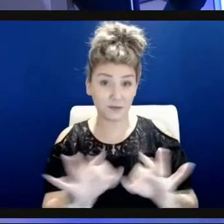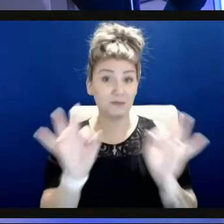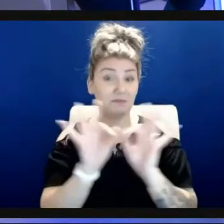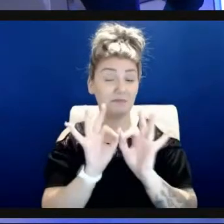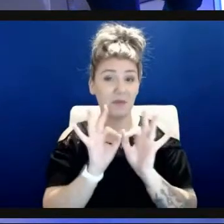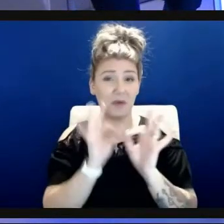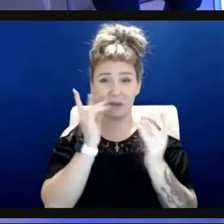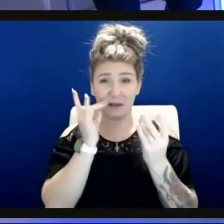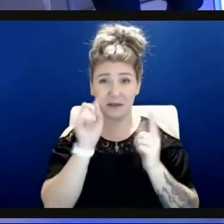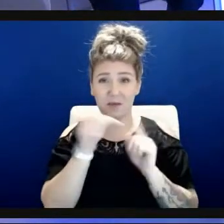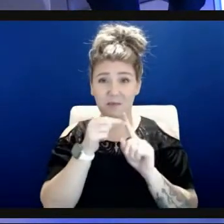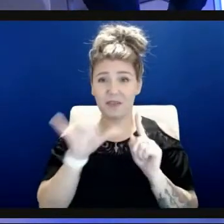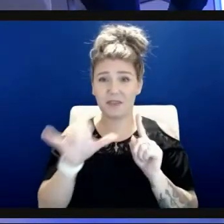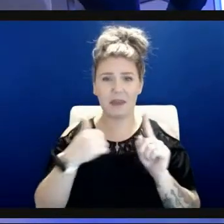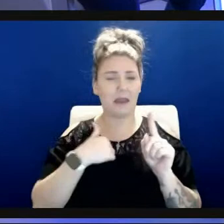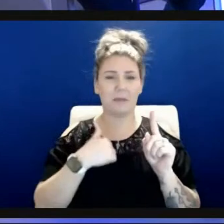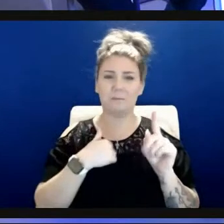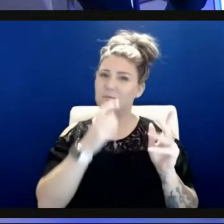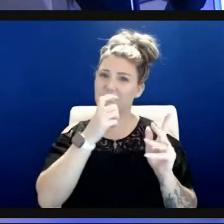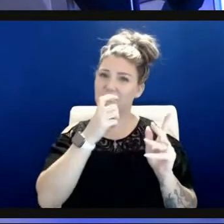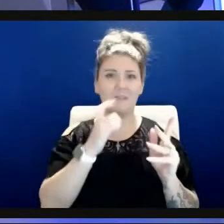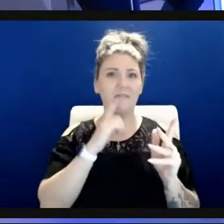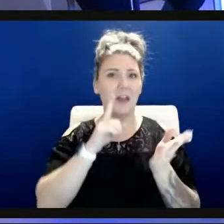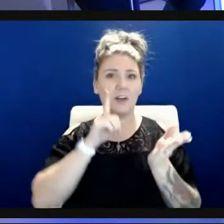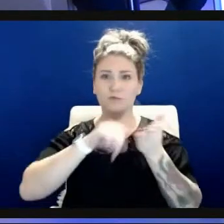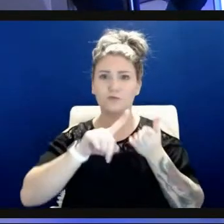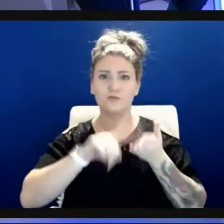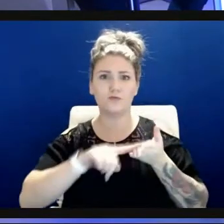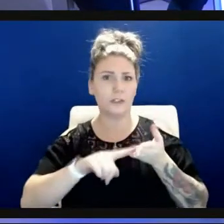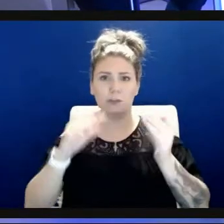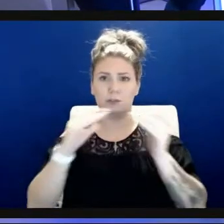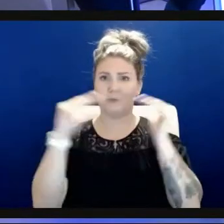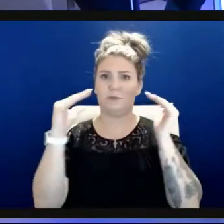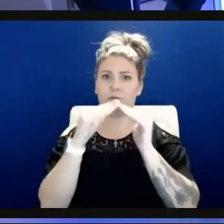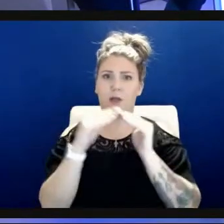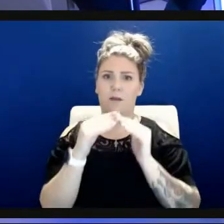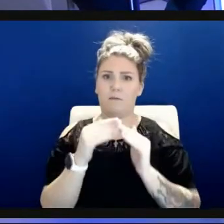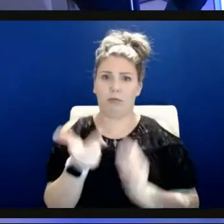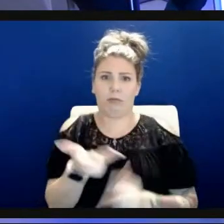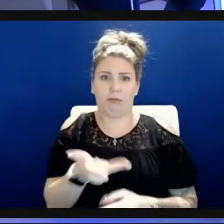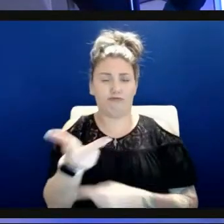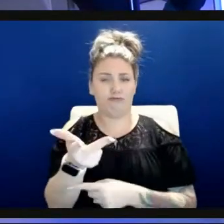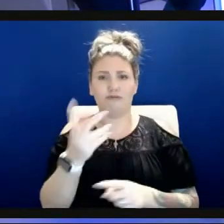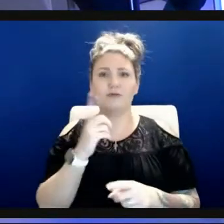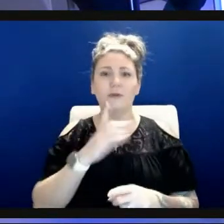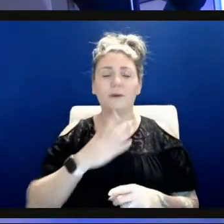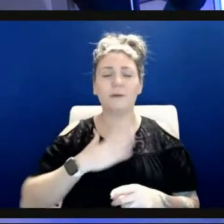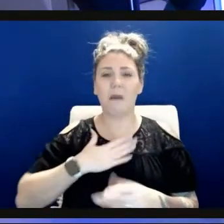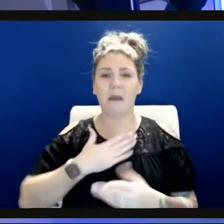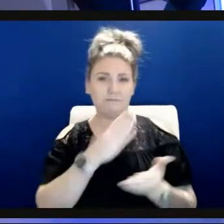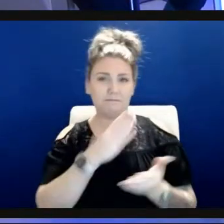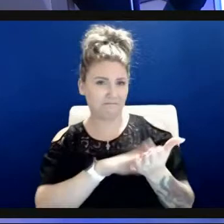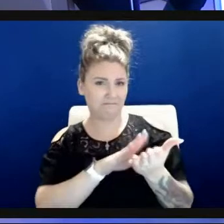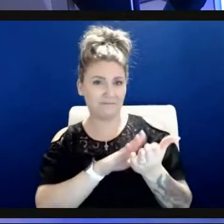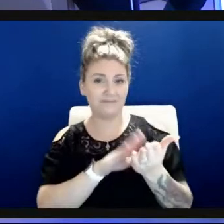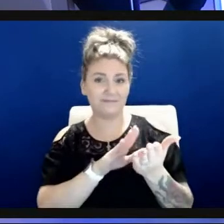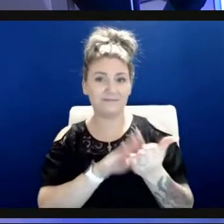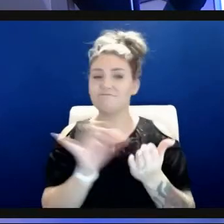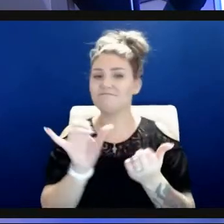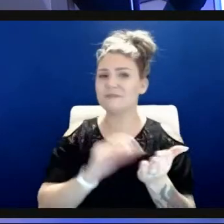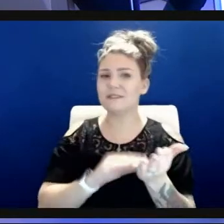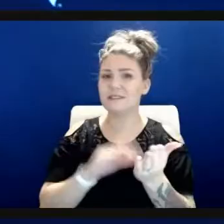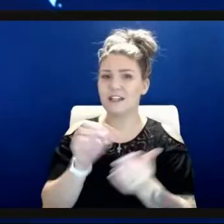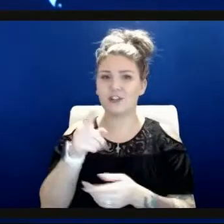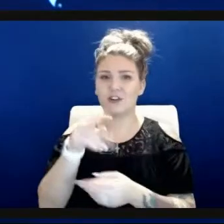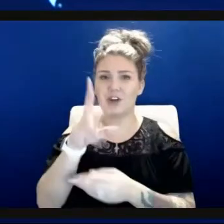know, I'm nowhere near the research level these guys are, and my hat's off, because people like Dr. Castro, the folks who are advancing the